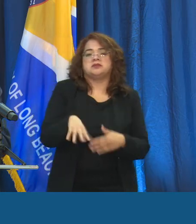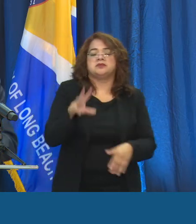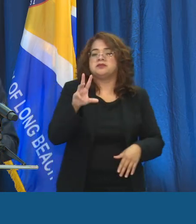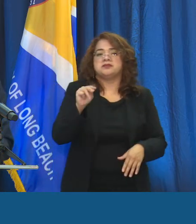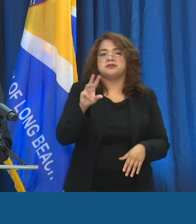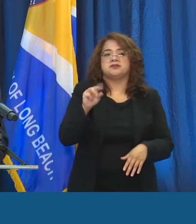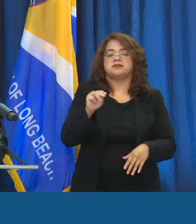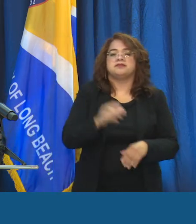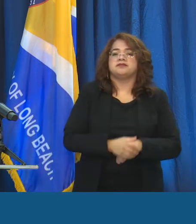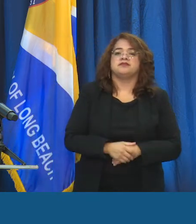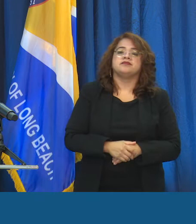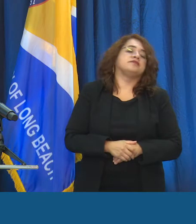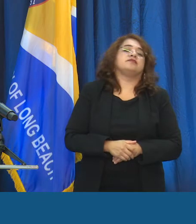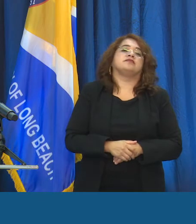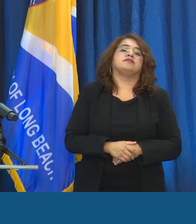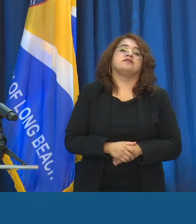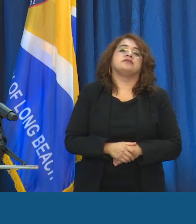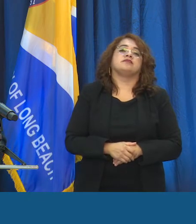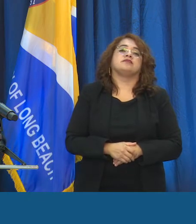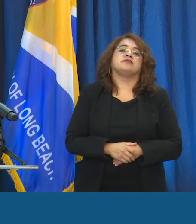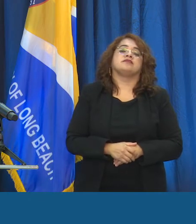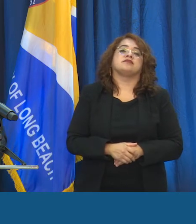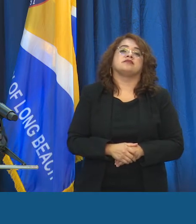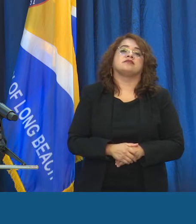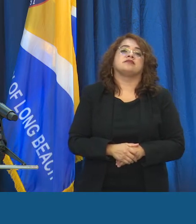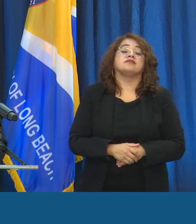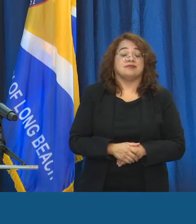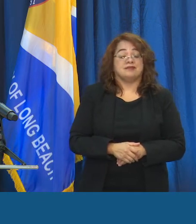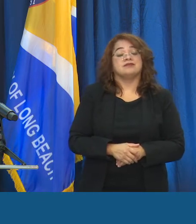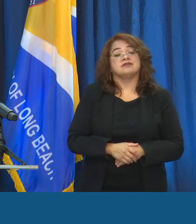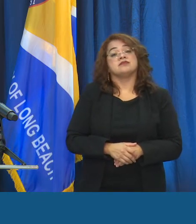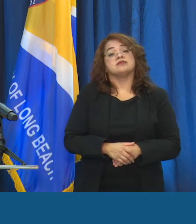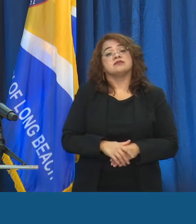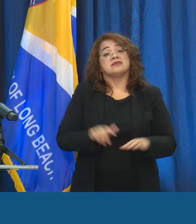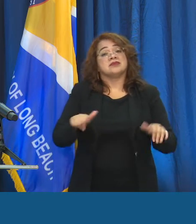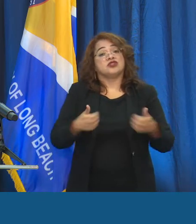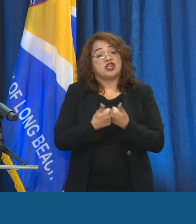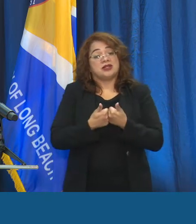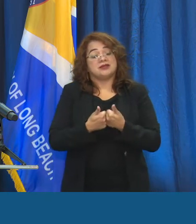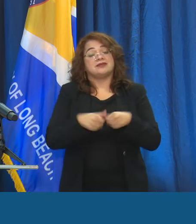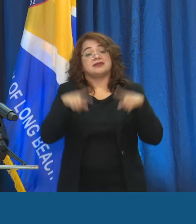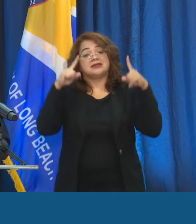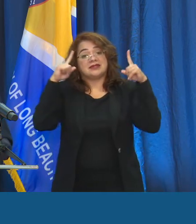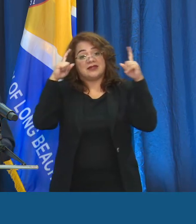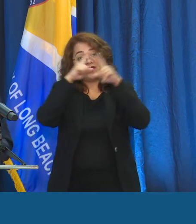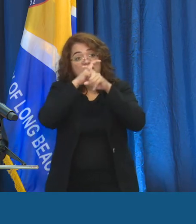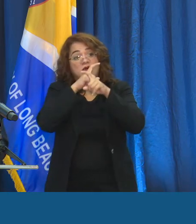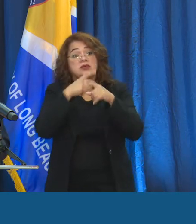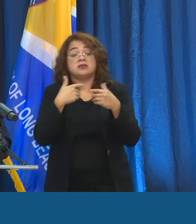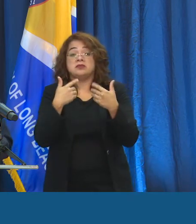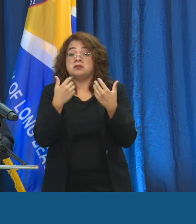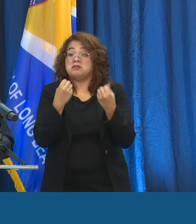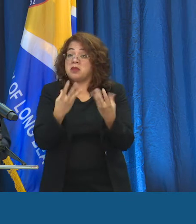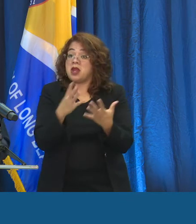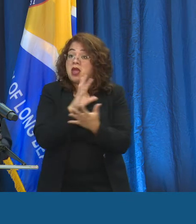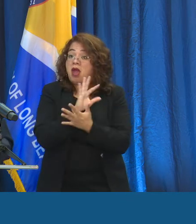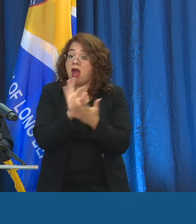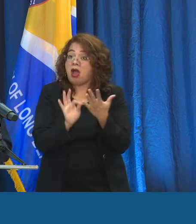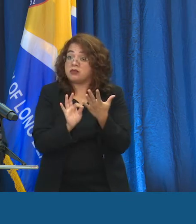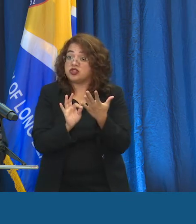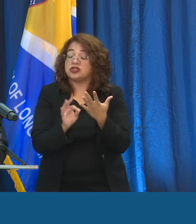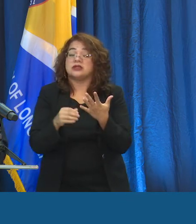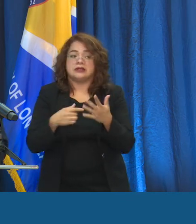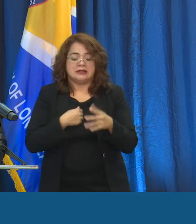And so I do want to talk about, as difficult as some of these reductions are, we had a lot of options in front of us, and those options were even